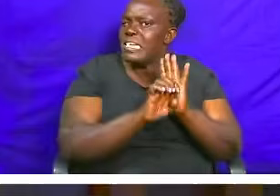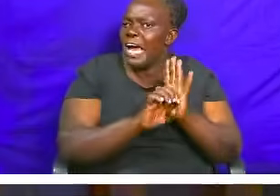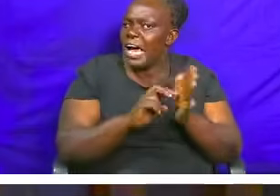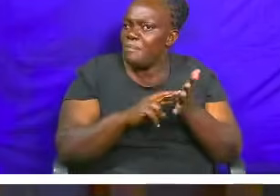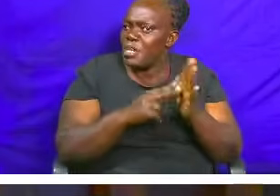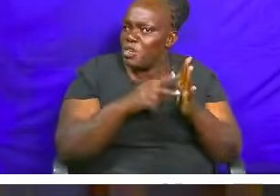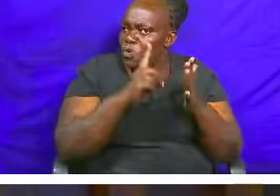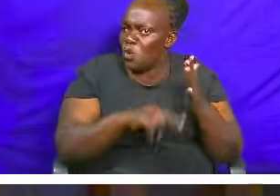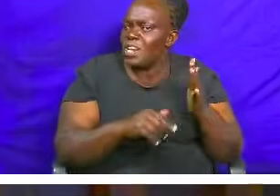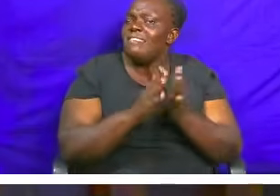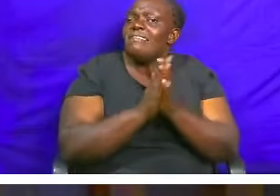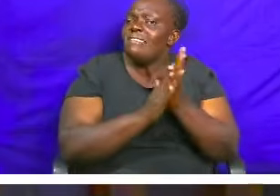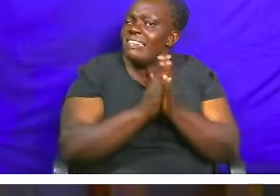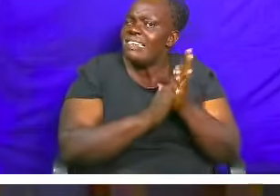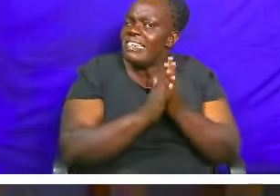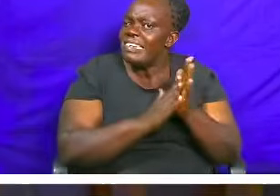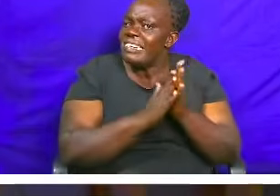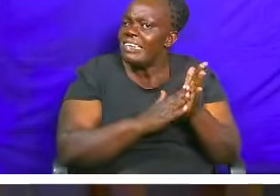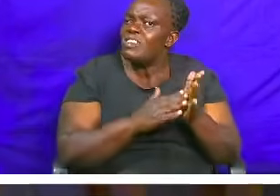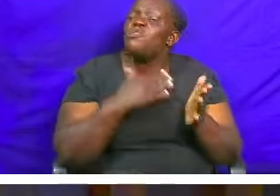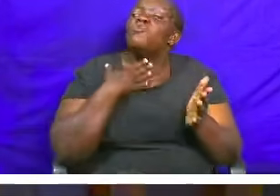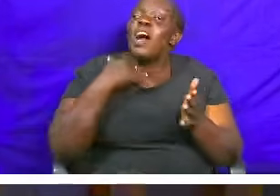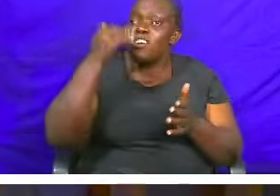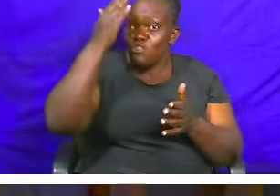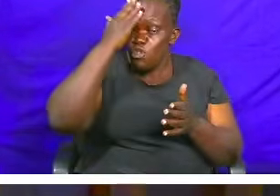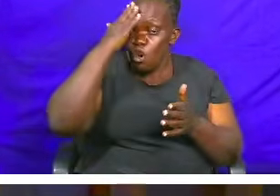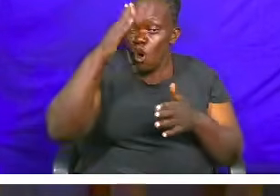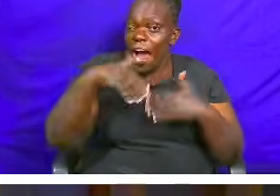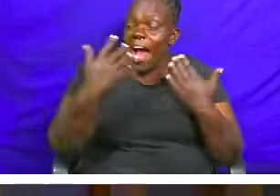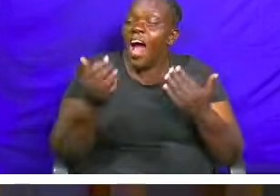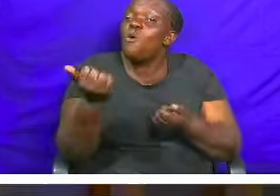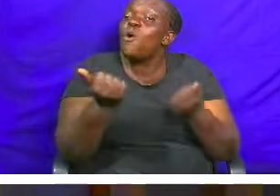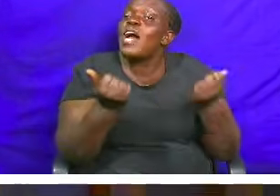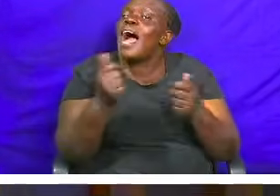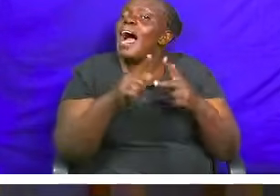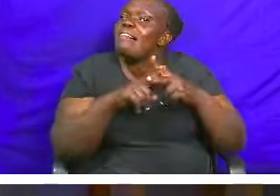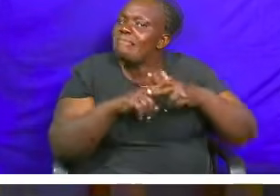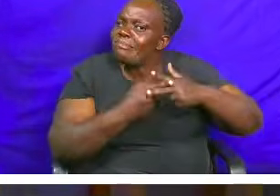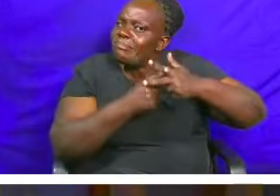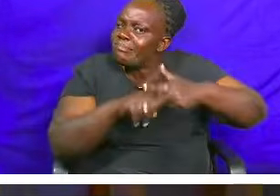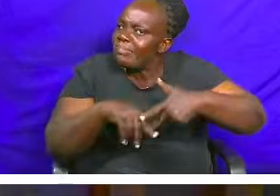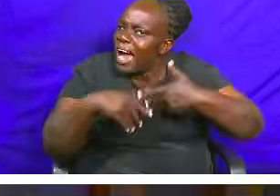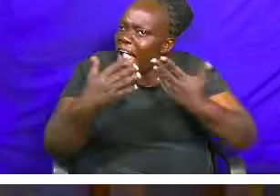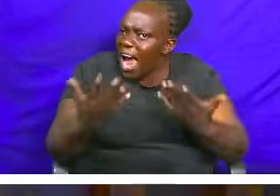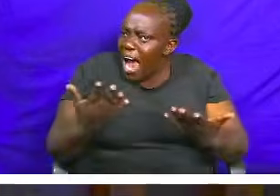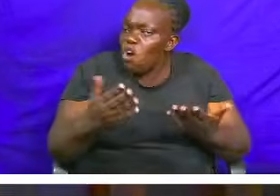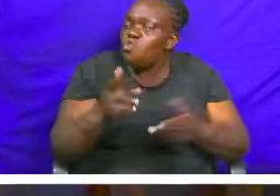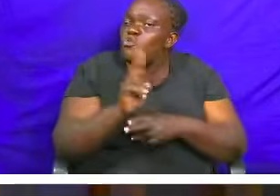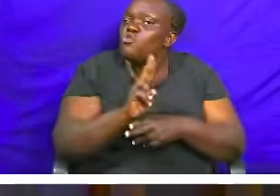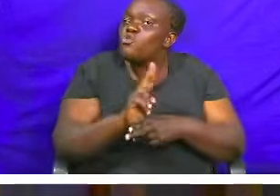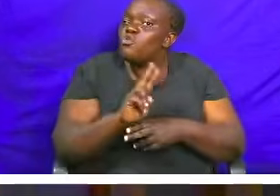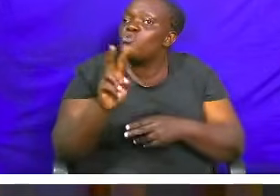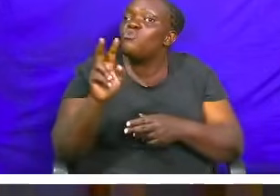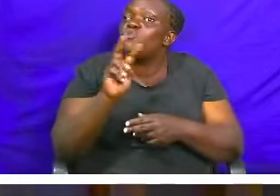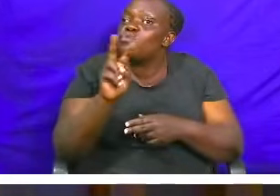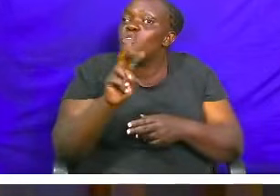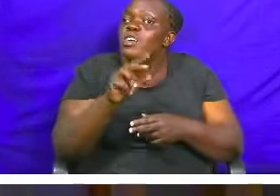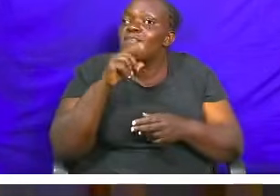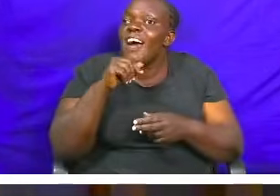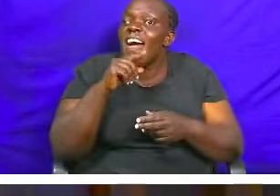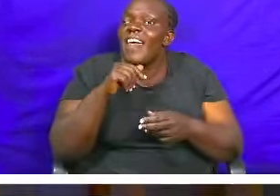your interest started from just wanting to know how a vehicle operates. Yes, I was really fascinated. I used to watch Safari those